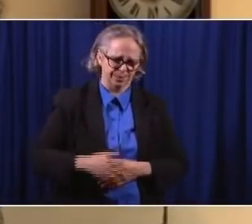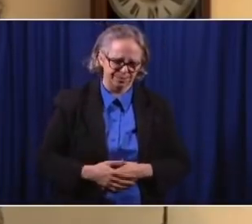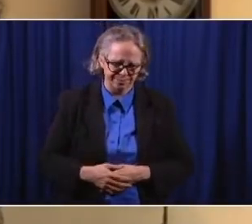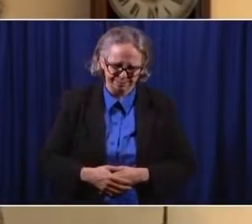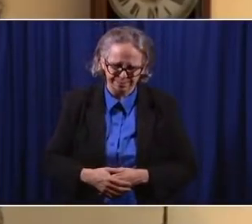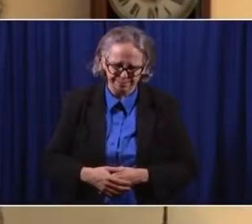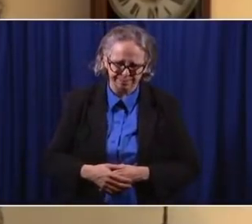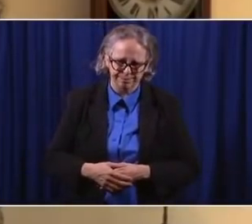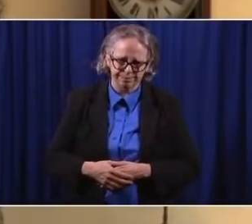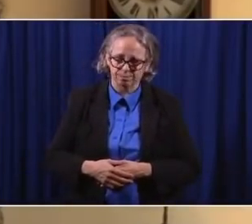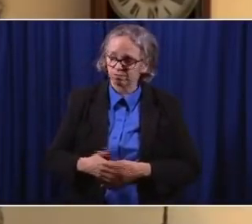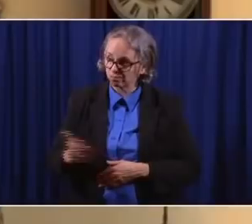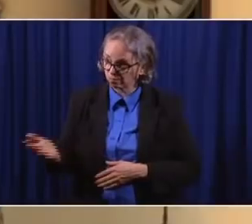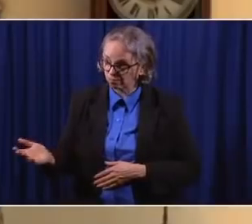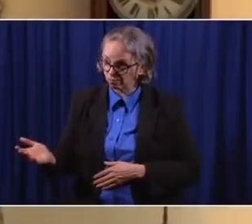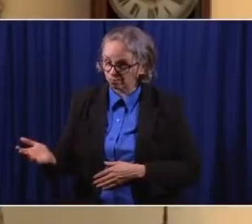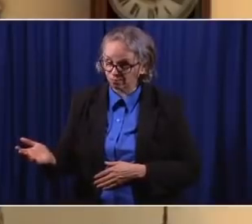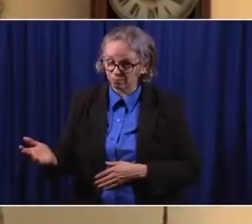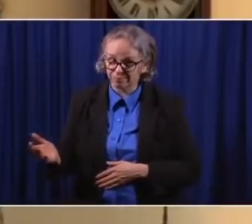that,